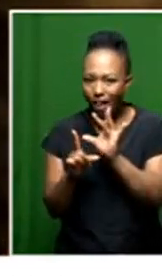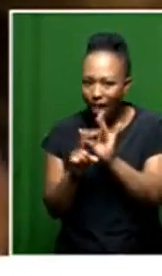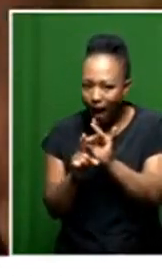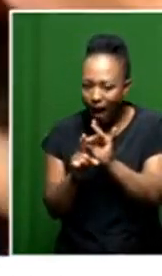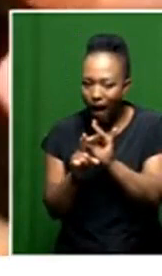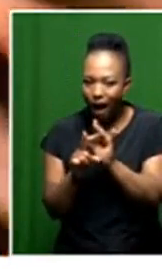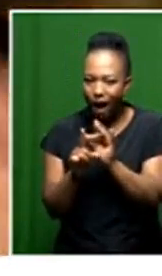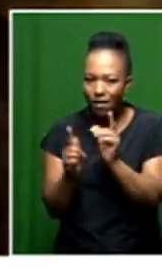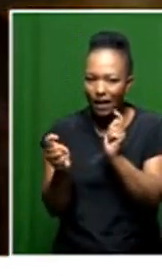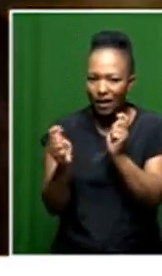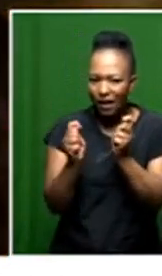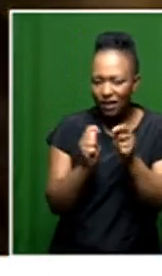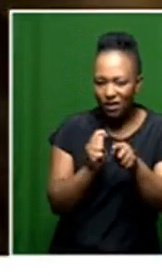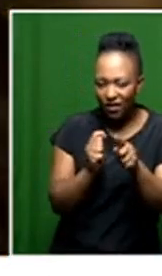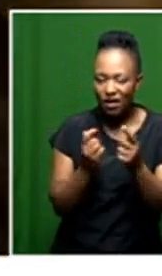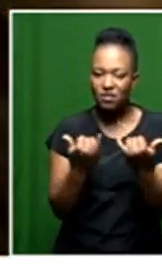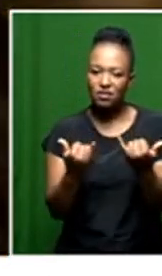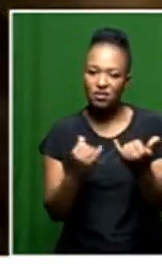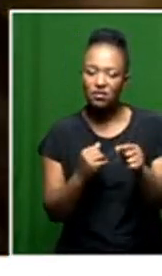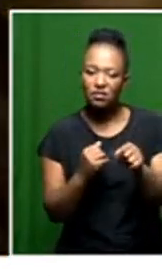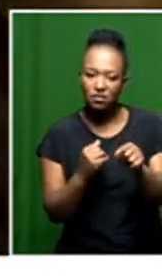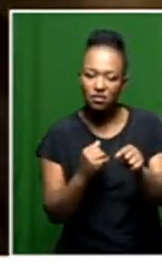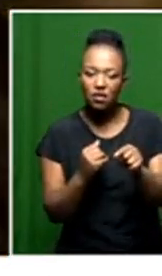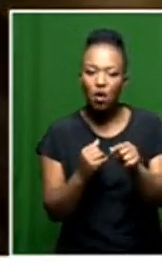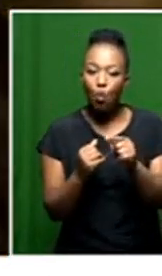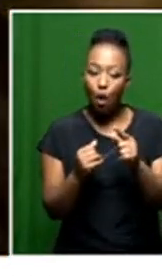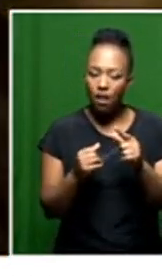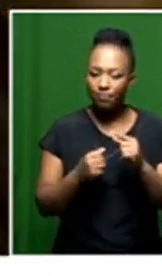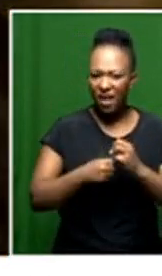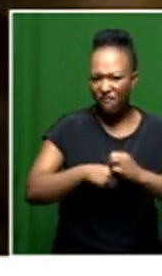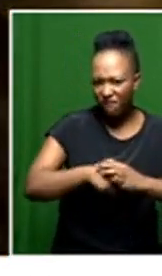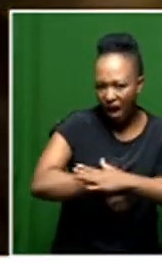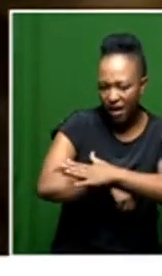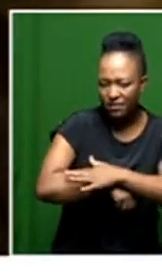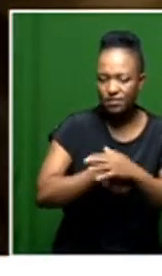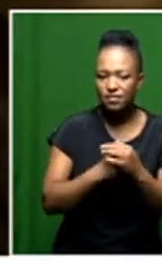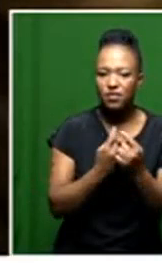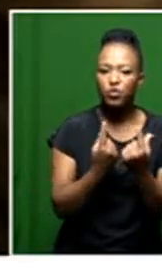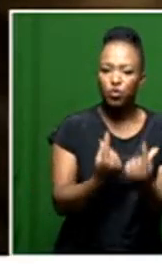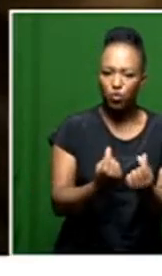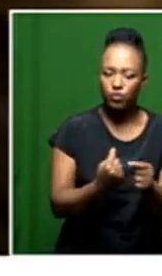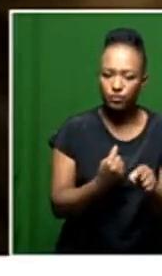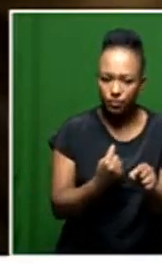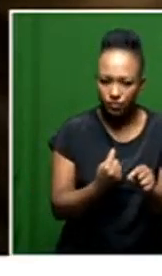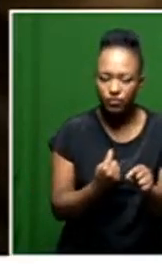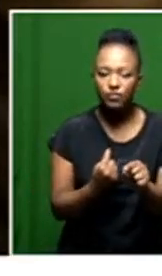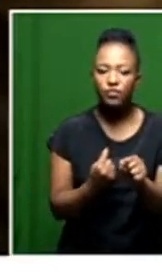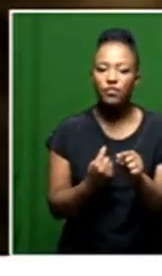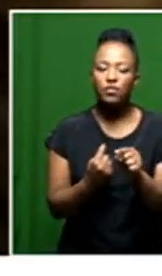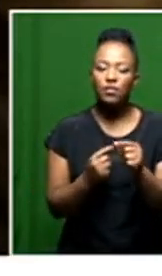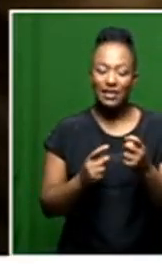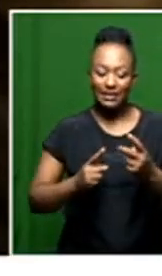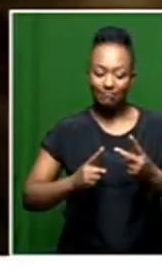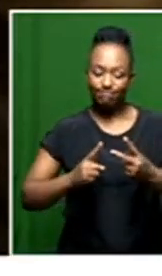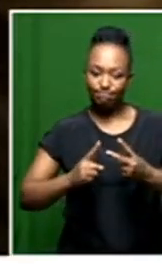exactly makes it spread faster. And so this is what the virus is trying to do. But what we are seeing now is, which is the second